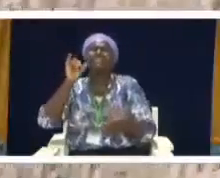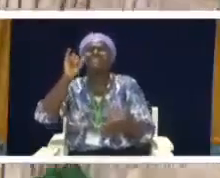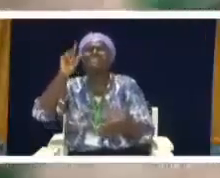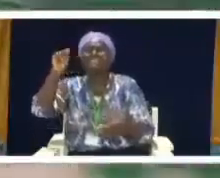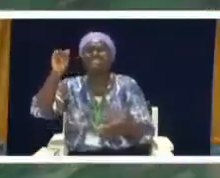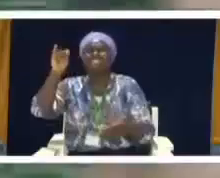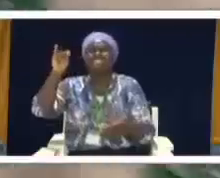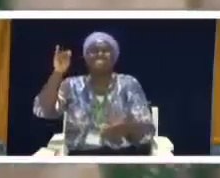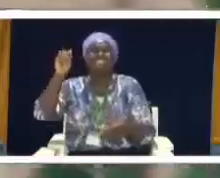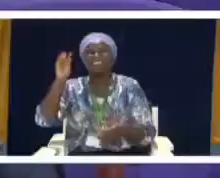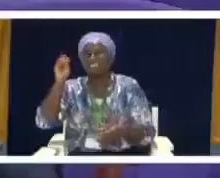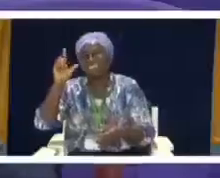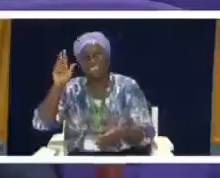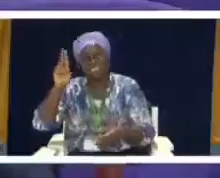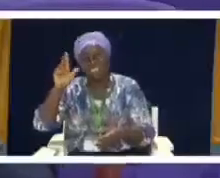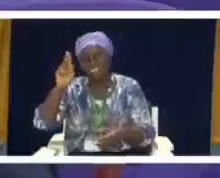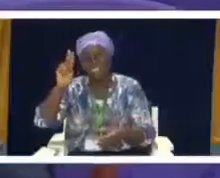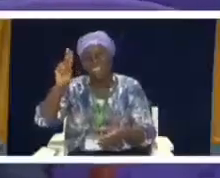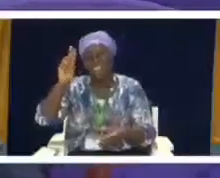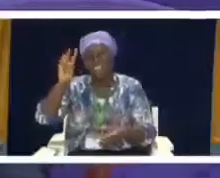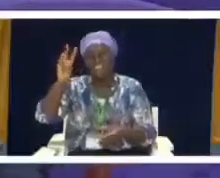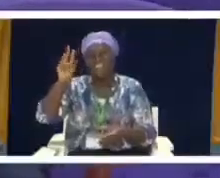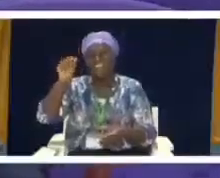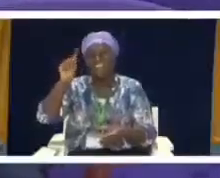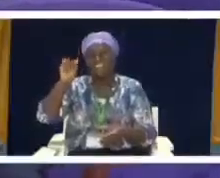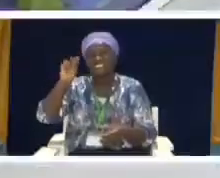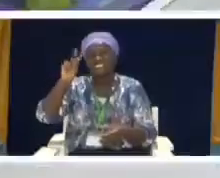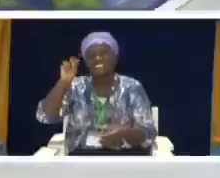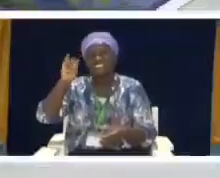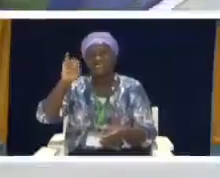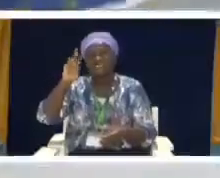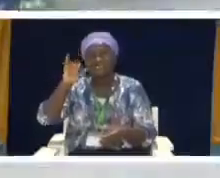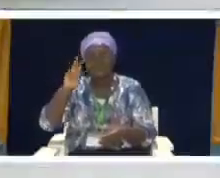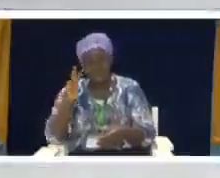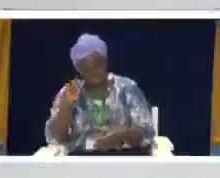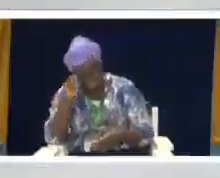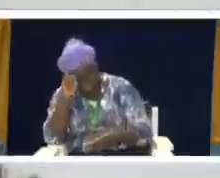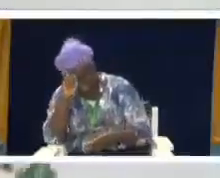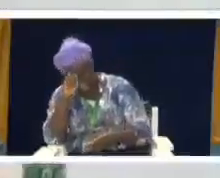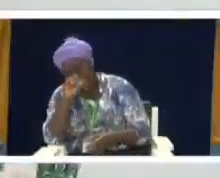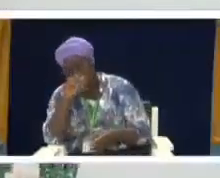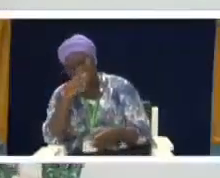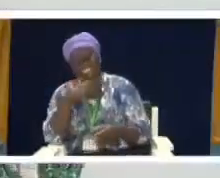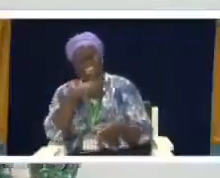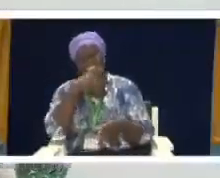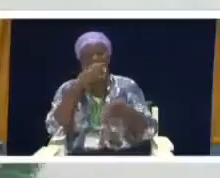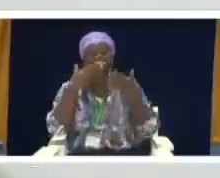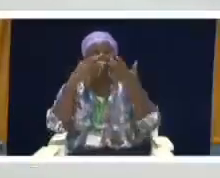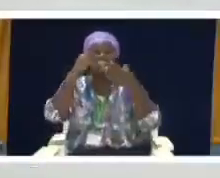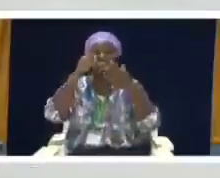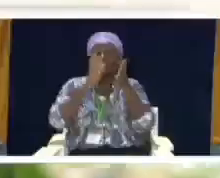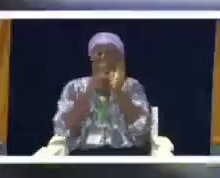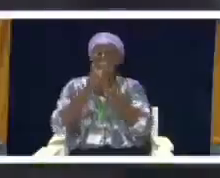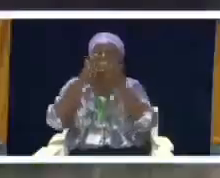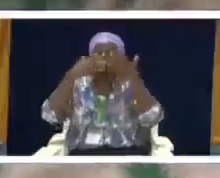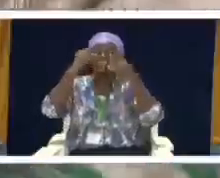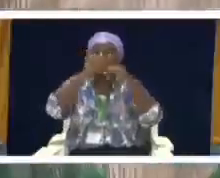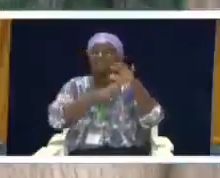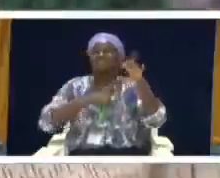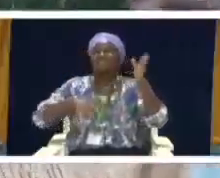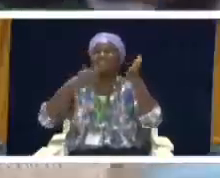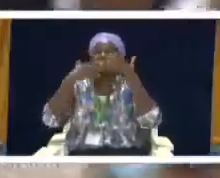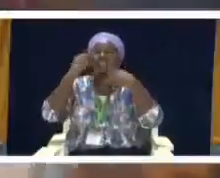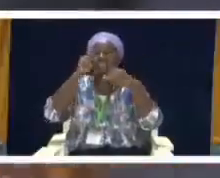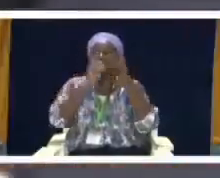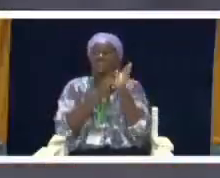Dio. Our Jesu. He said, "Thank you, Lord." We bow. Thank Hallelujah. You, Lord. We Hallelujah. Bow. Thank you, Lord. Thank you,